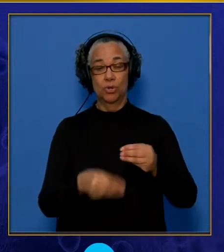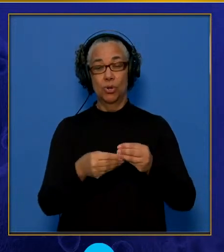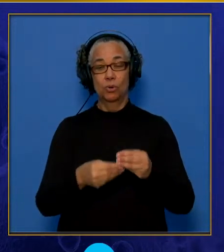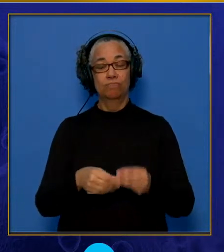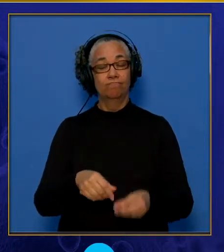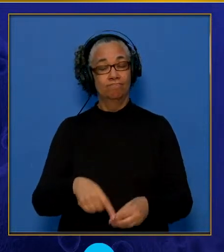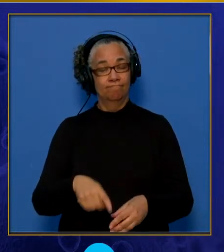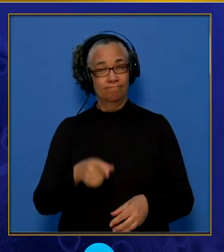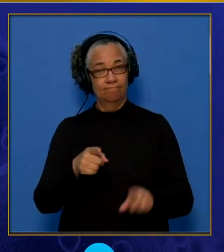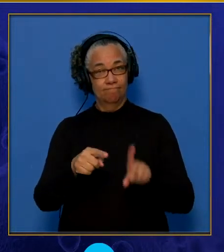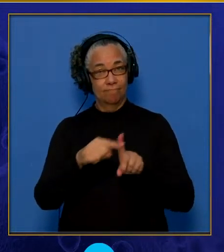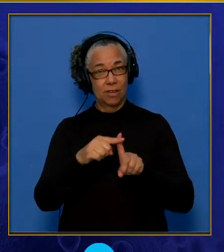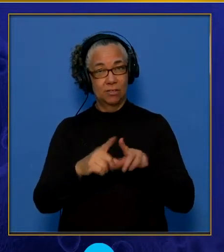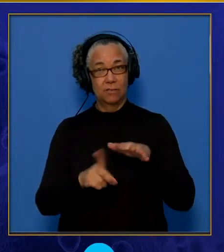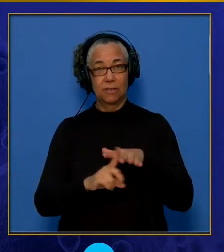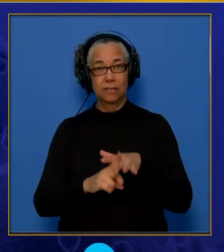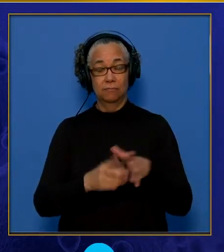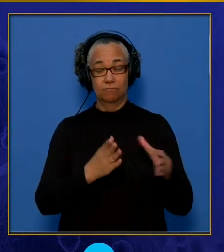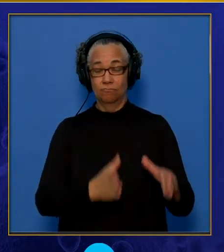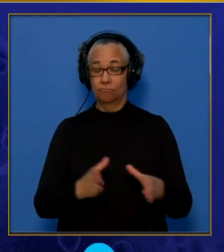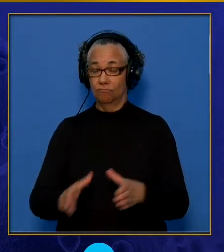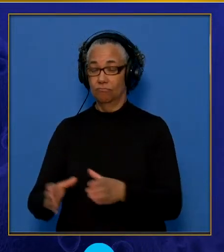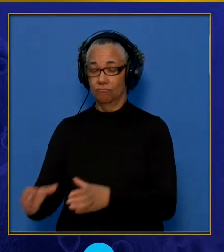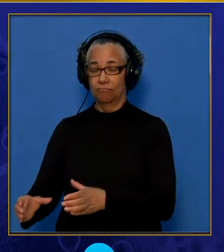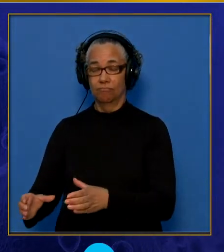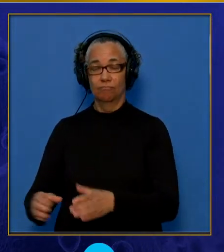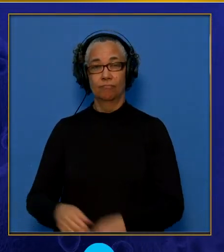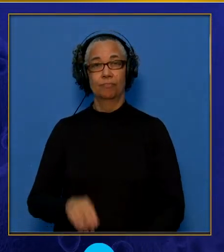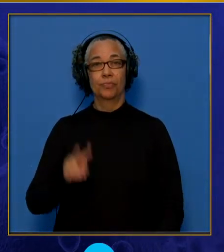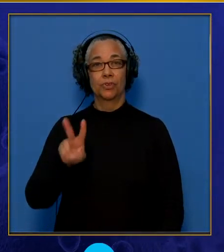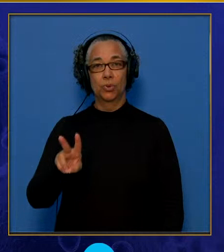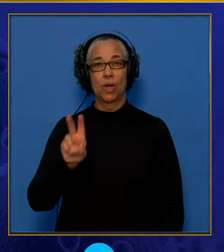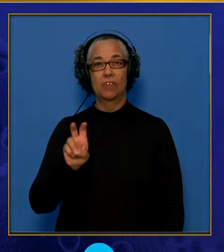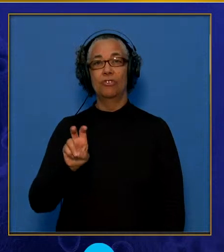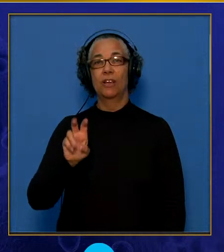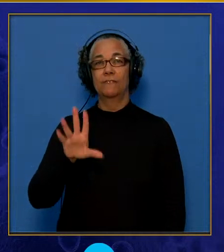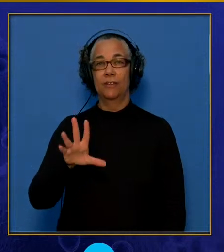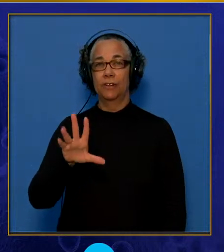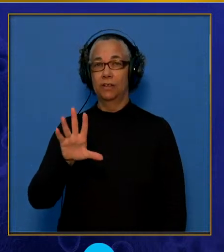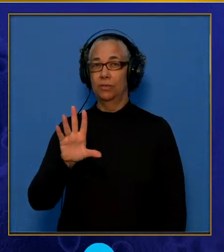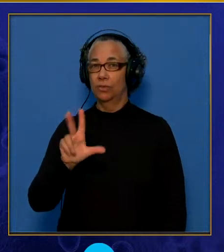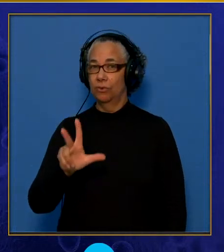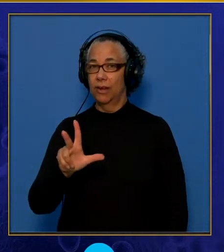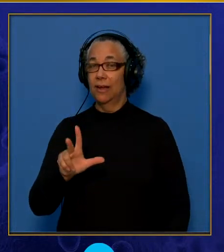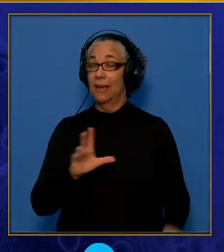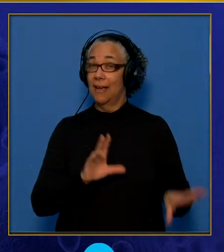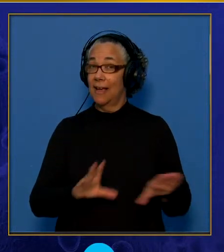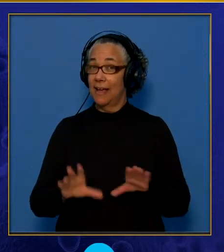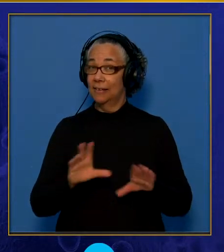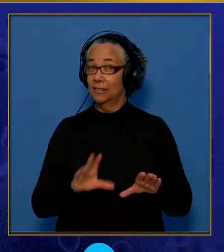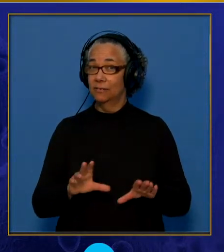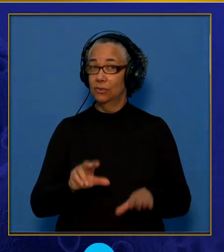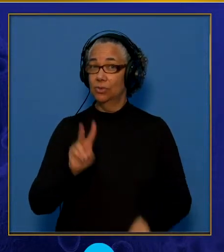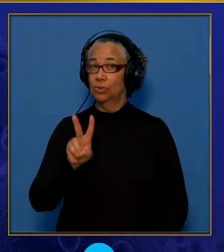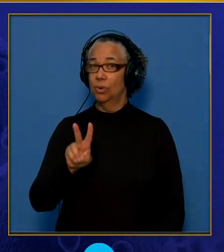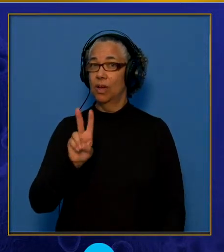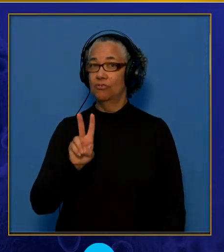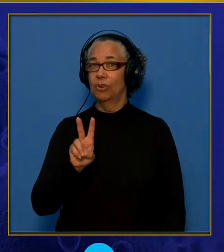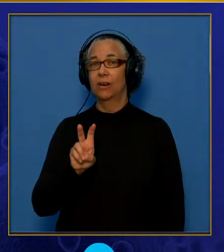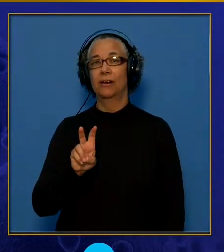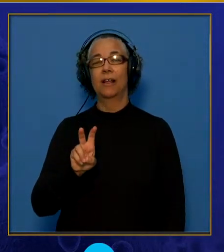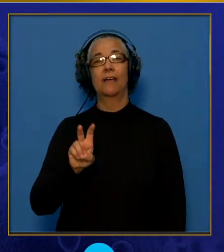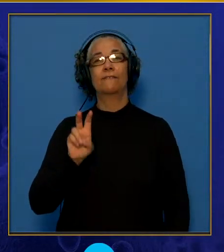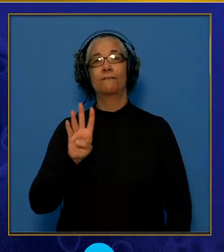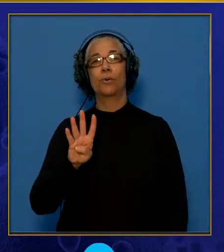their status is as follows. There are 253 active cases, of which 249 are under